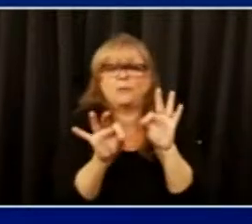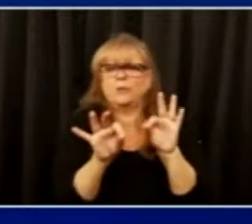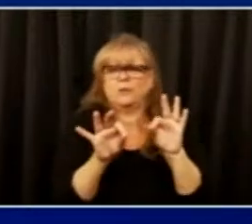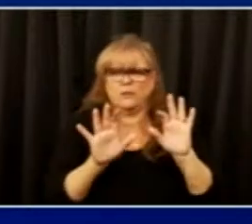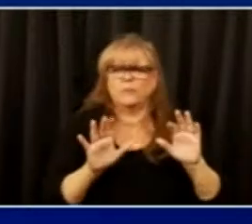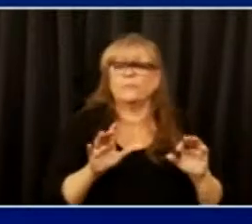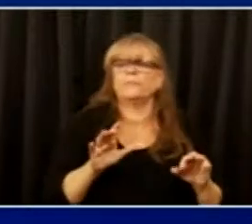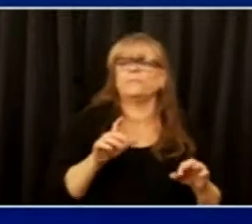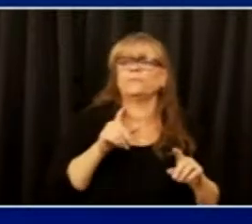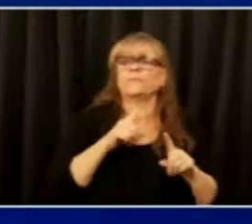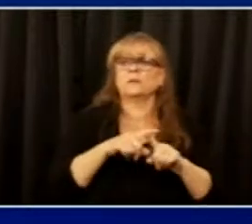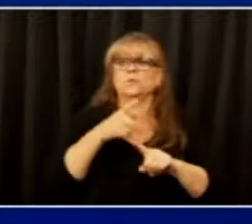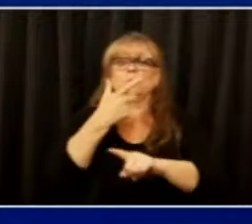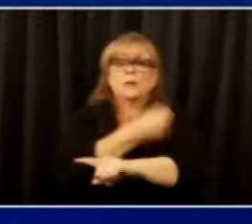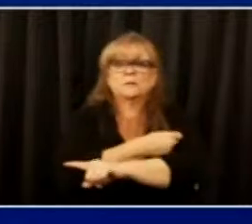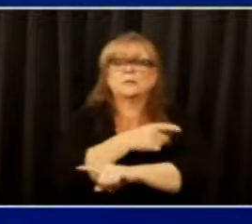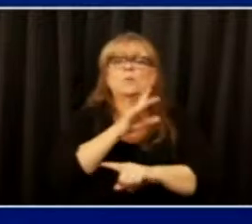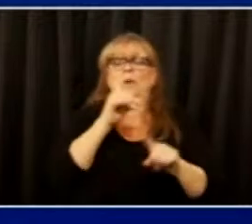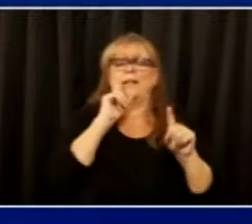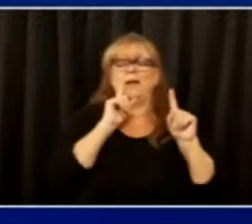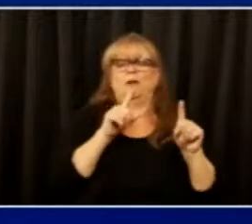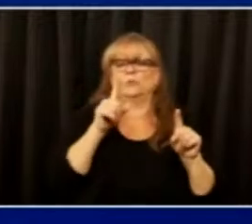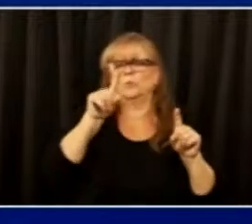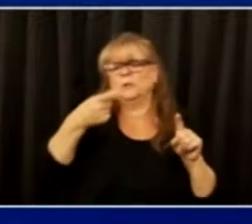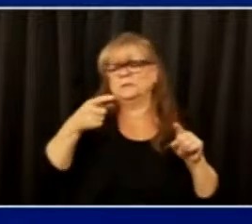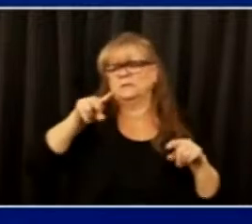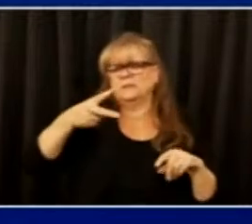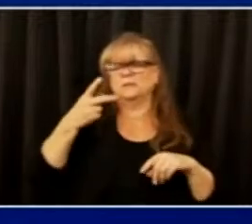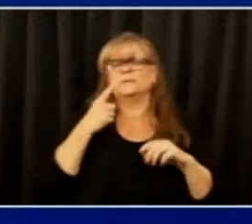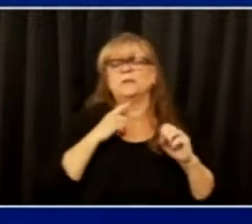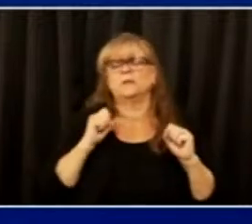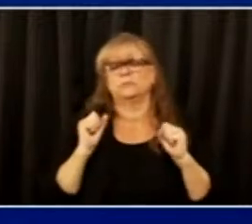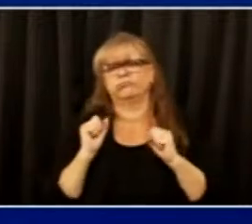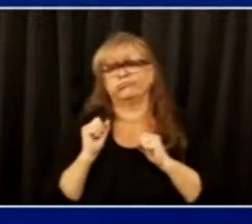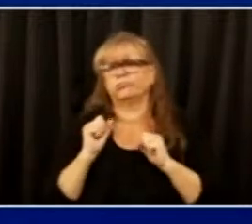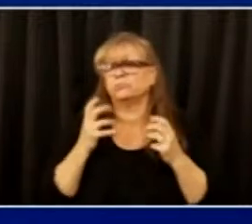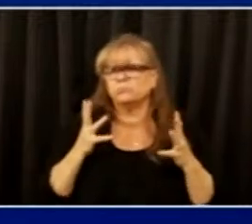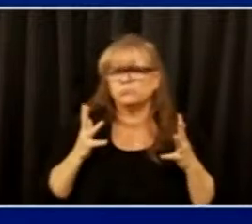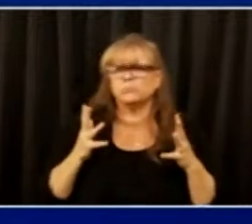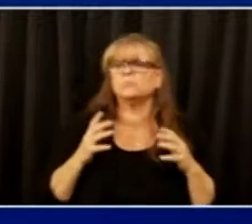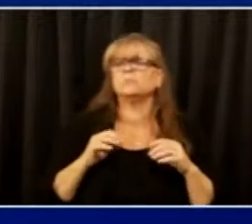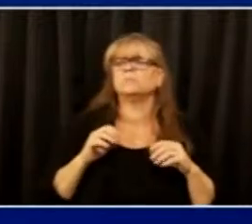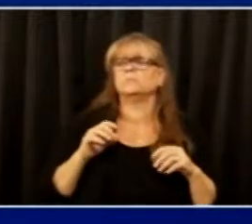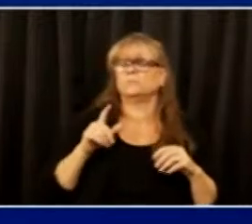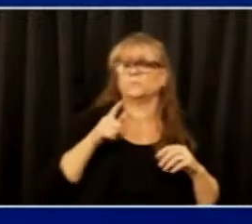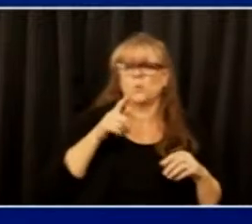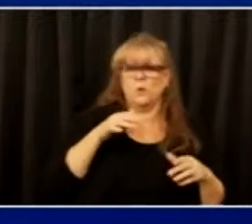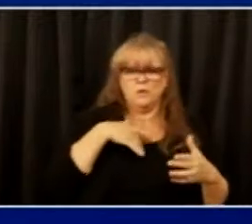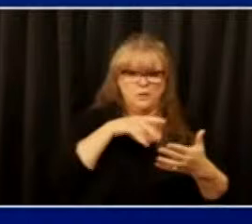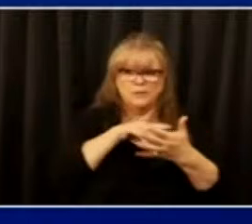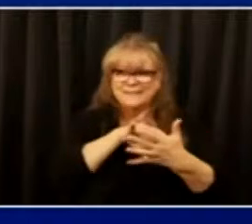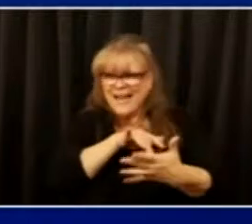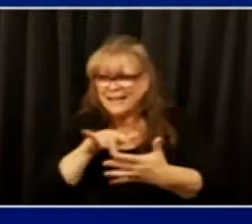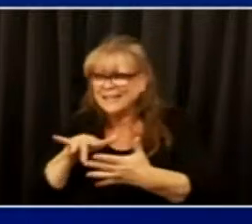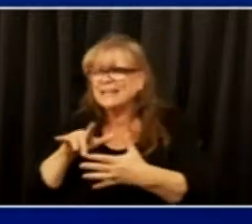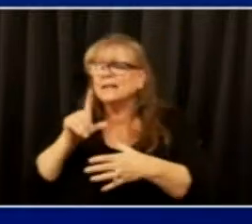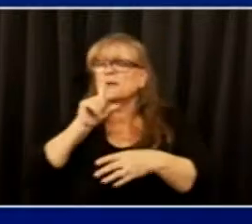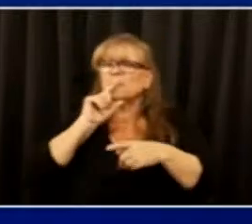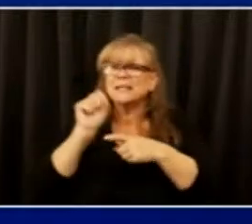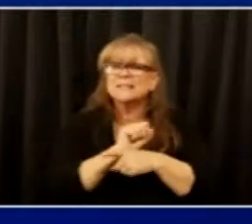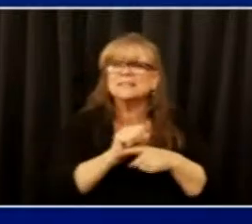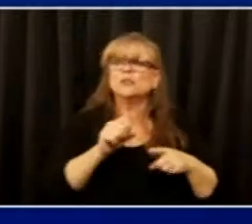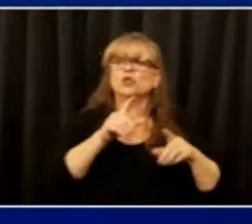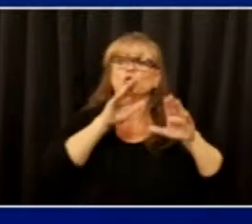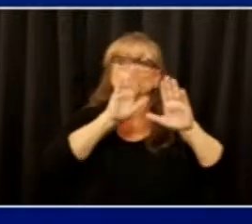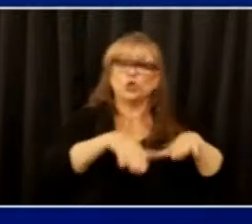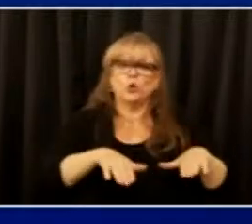day or two, like what we've been seeing with adults. The trial also found that vaccinated children and adolescents developed strong protective immunity,